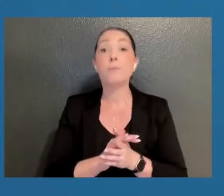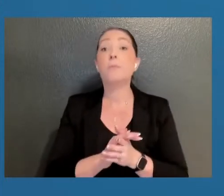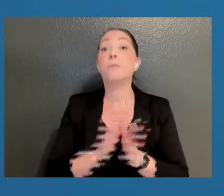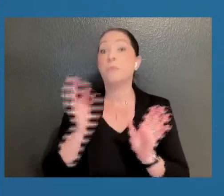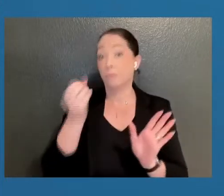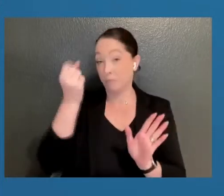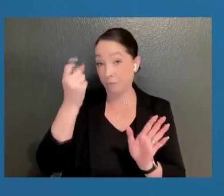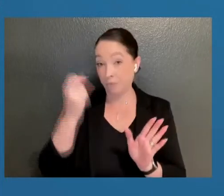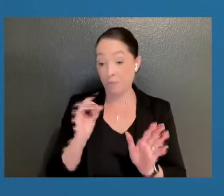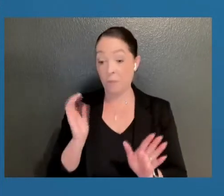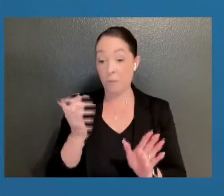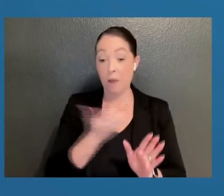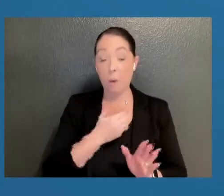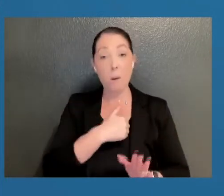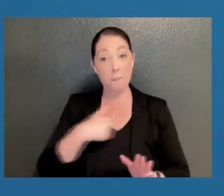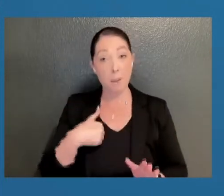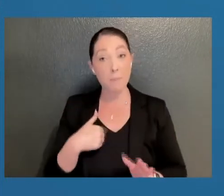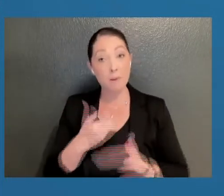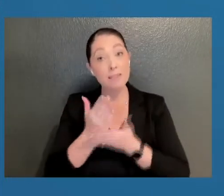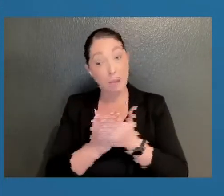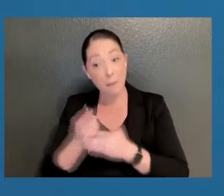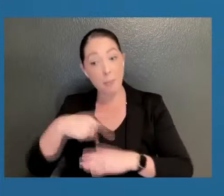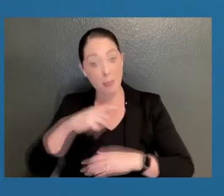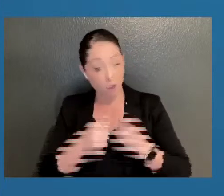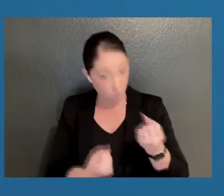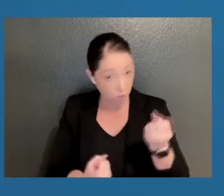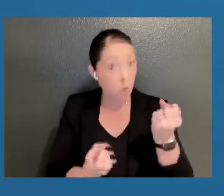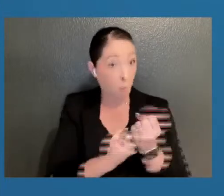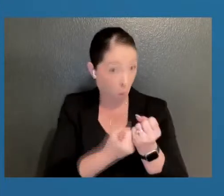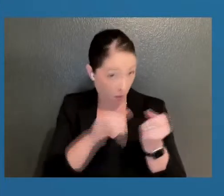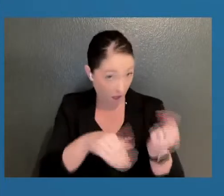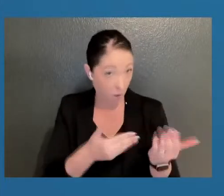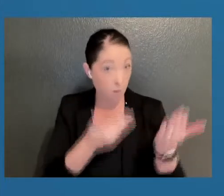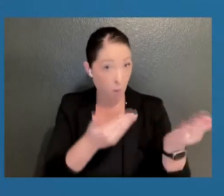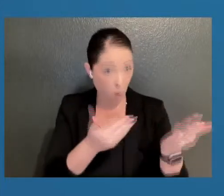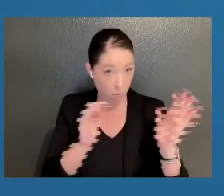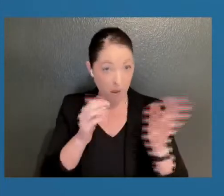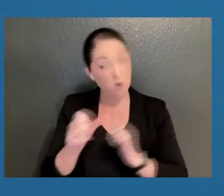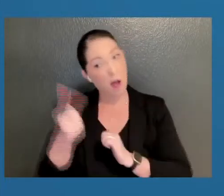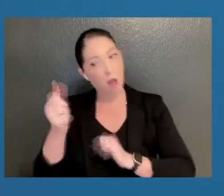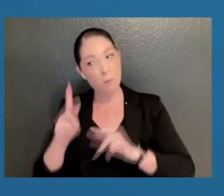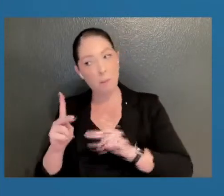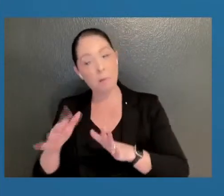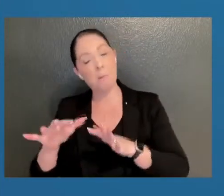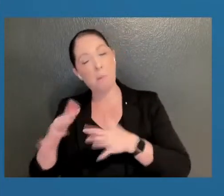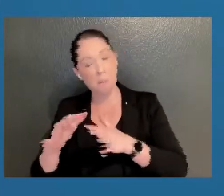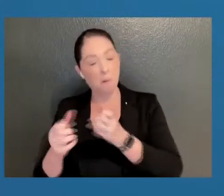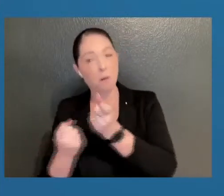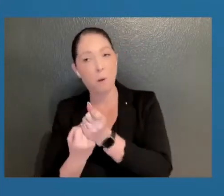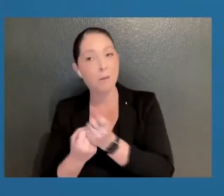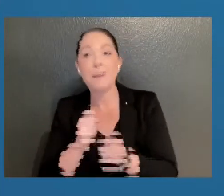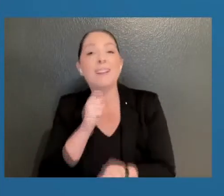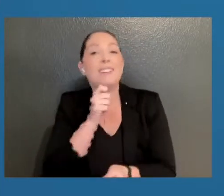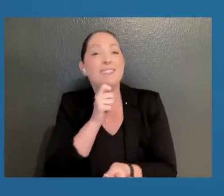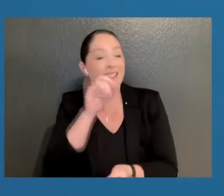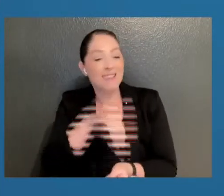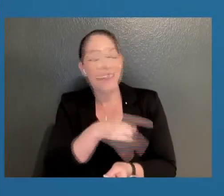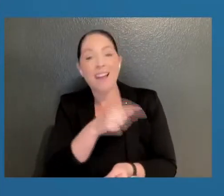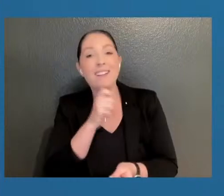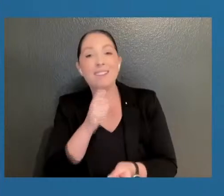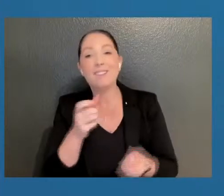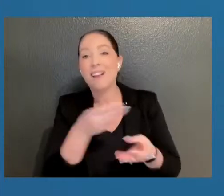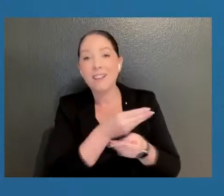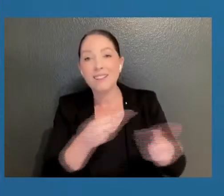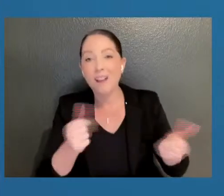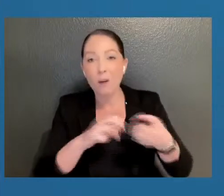our organization that are more supportive of that proposal than others, but that does not solve the problems that the governor's proposal does,